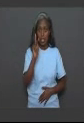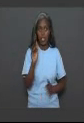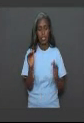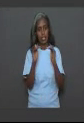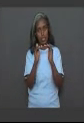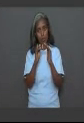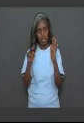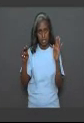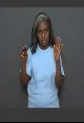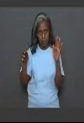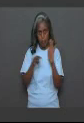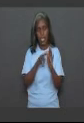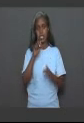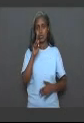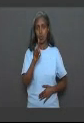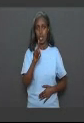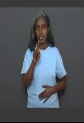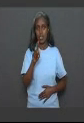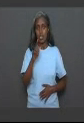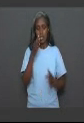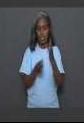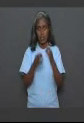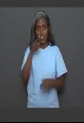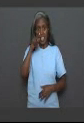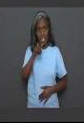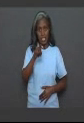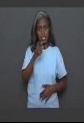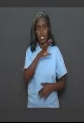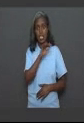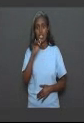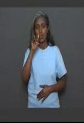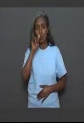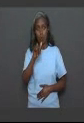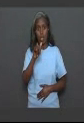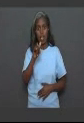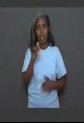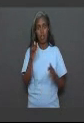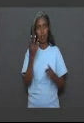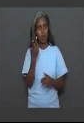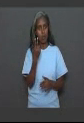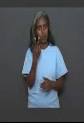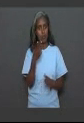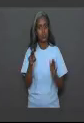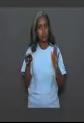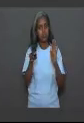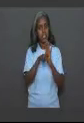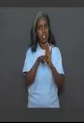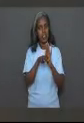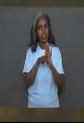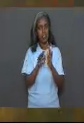k equals -1 if x and y are both negative.